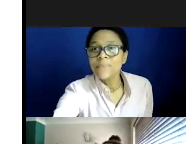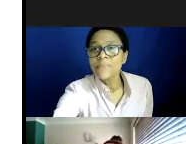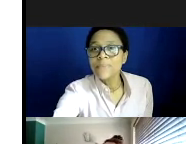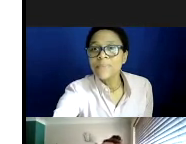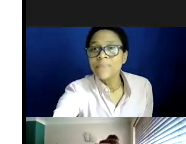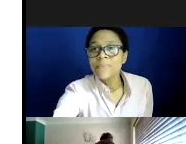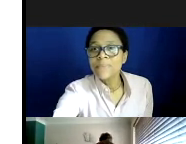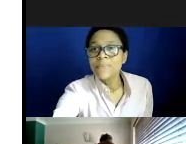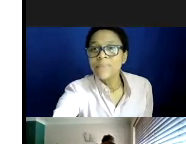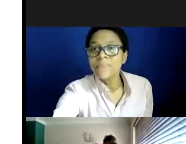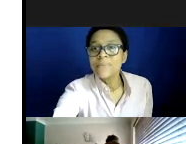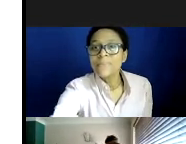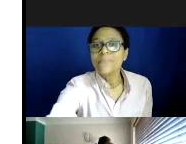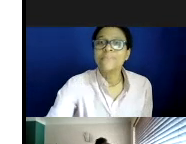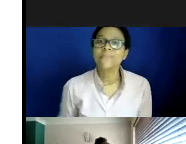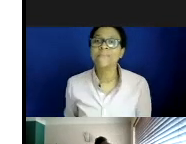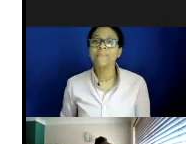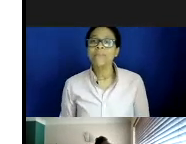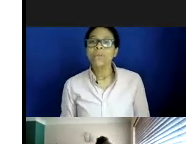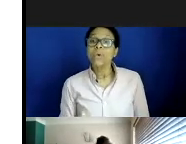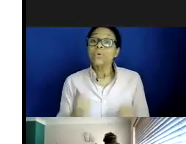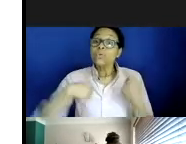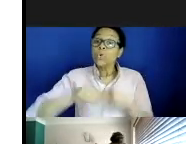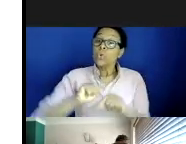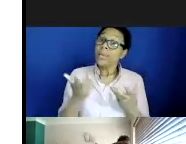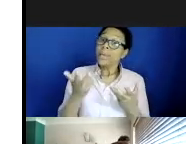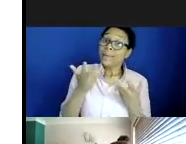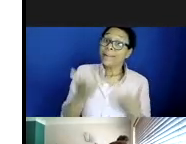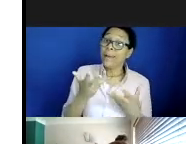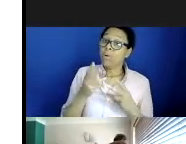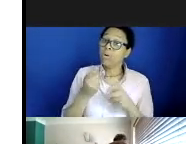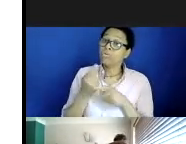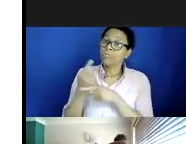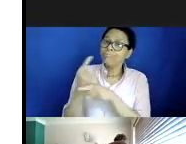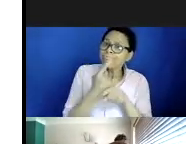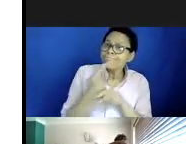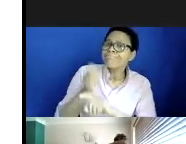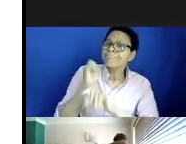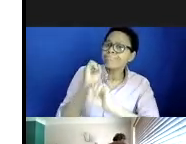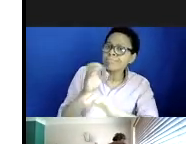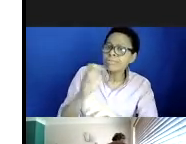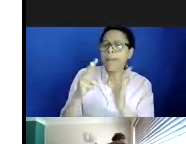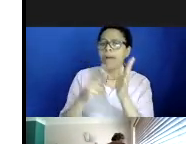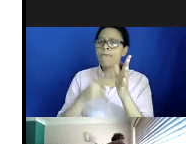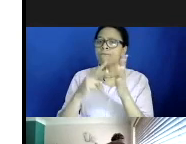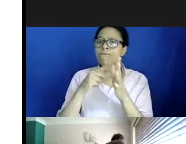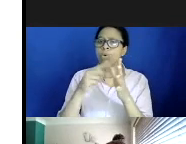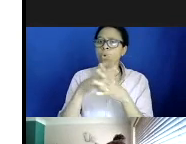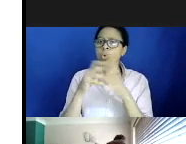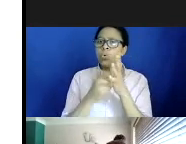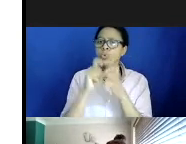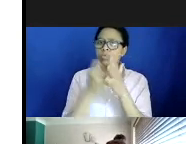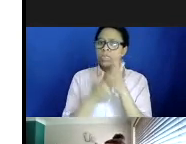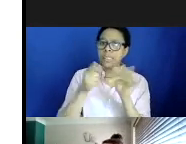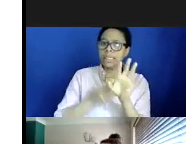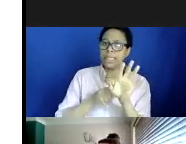but yeah, so we're going to talk a bit about the Vaudry Archive project. We need to keep in mind that we did this like 4 years